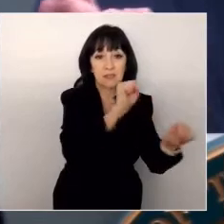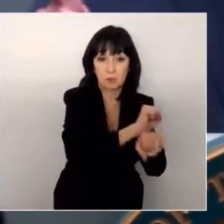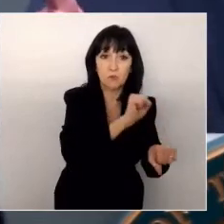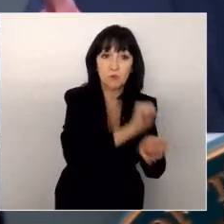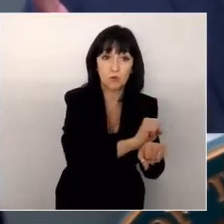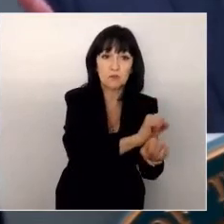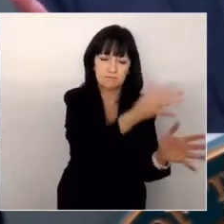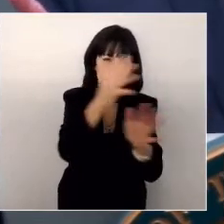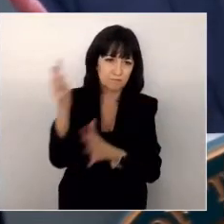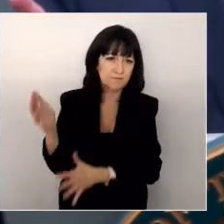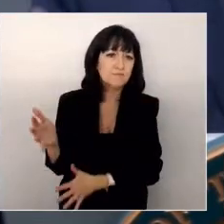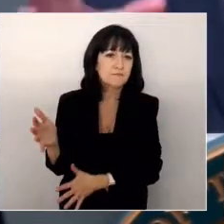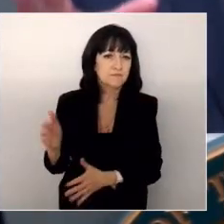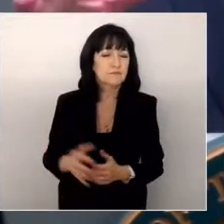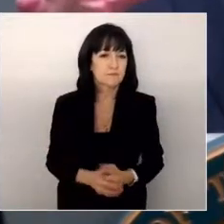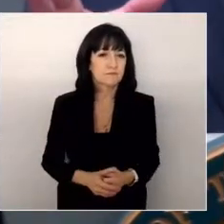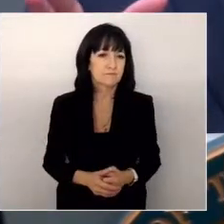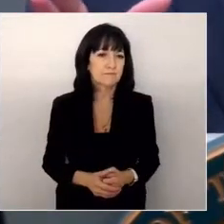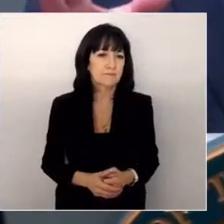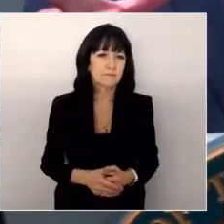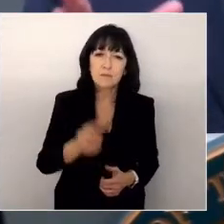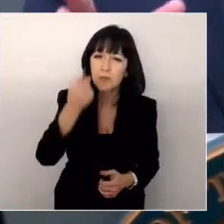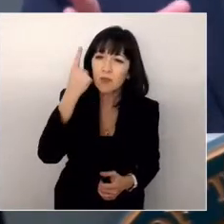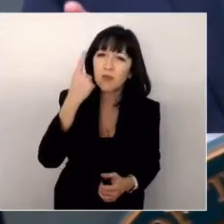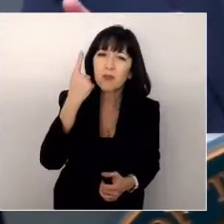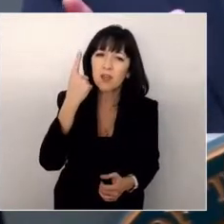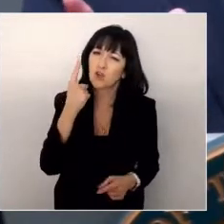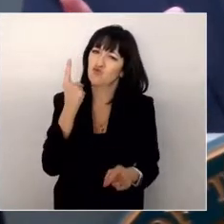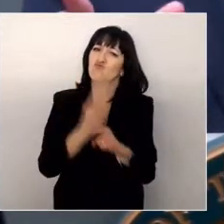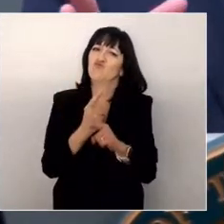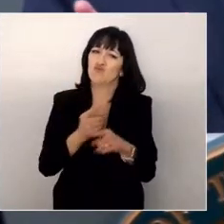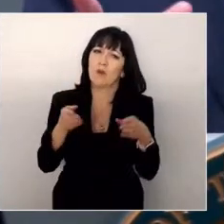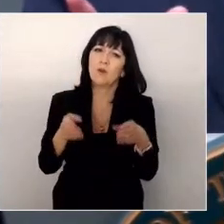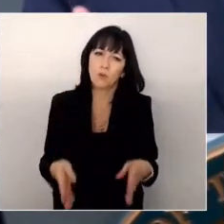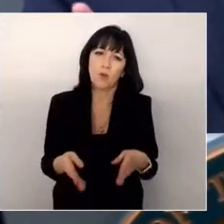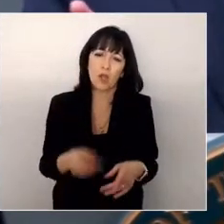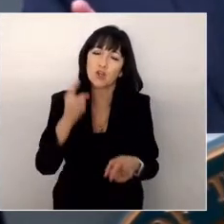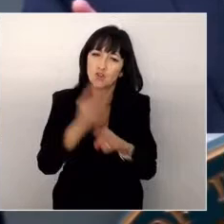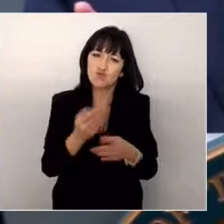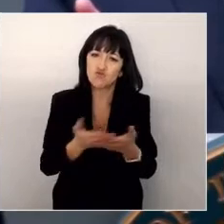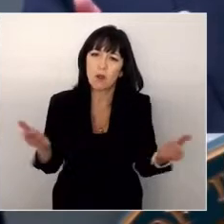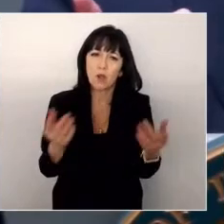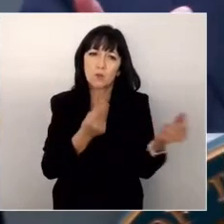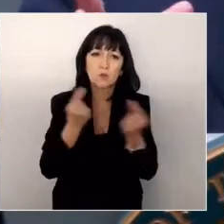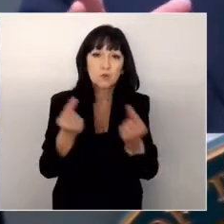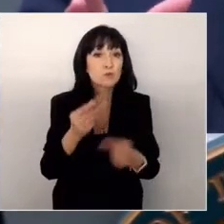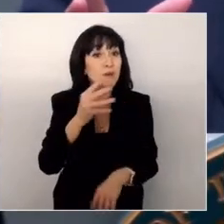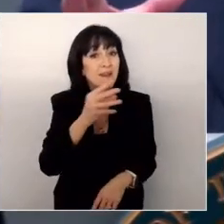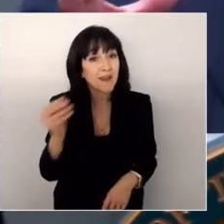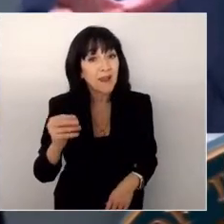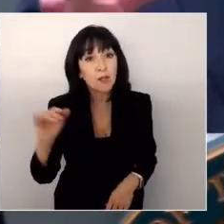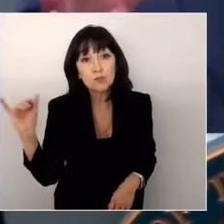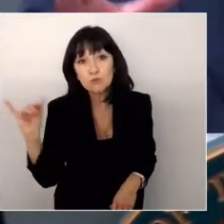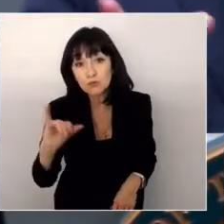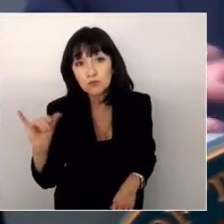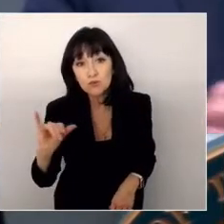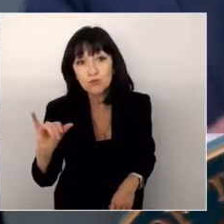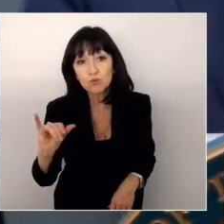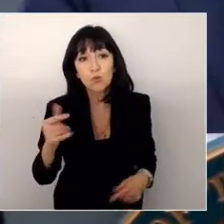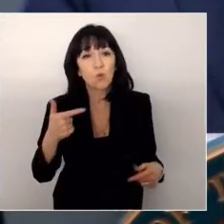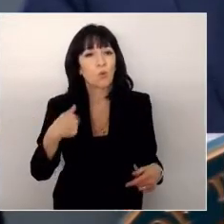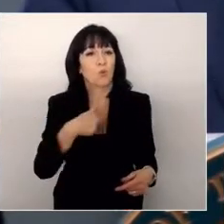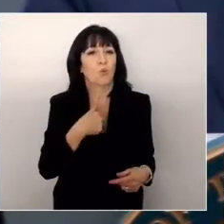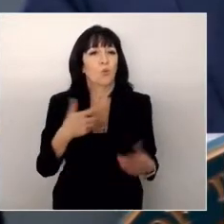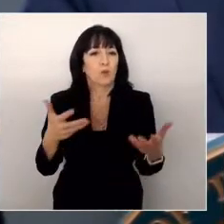It's the right thing to do, and it will make Delaware more attractive for younger workers for whom we are competing